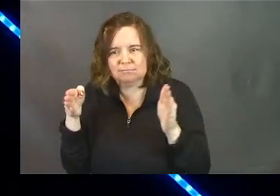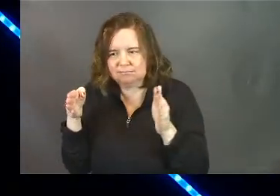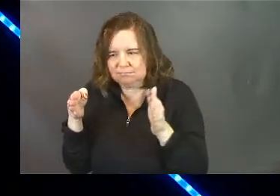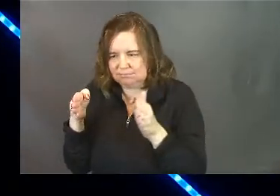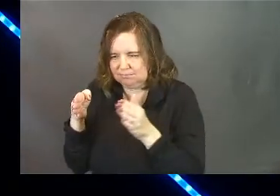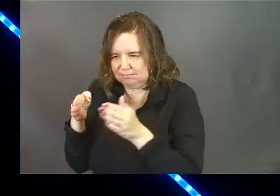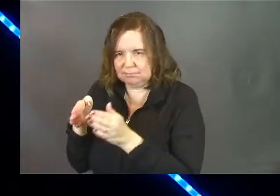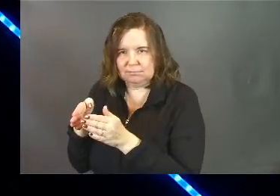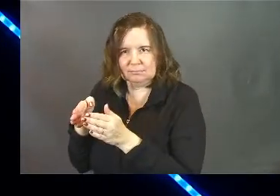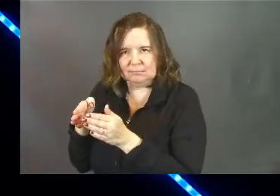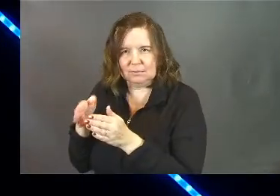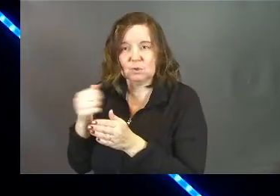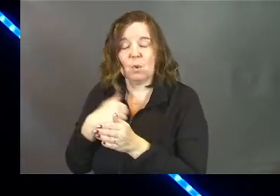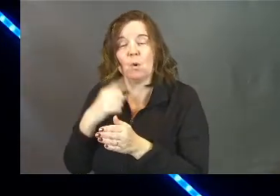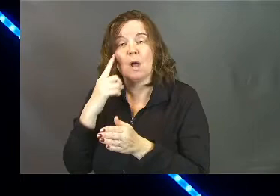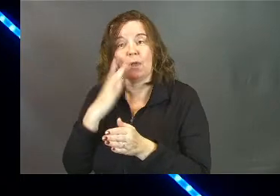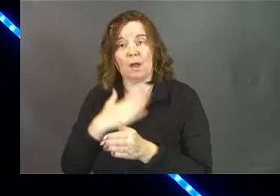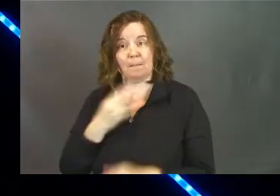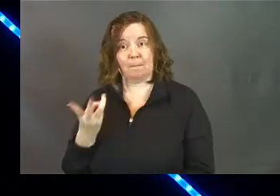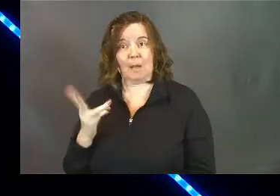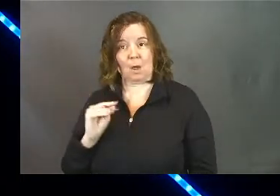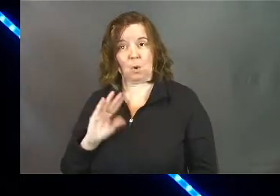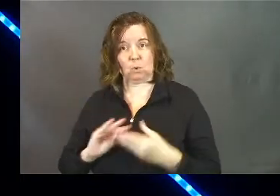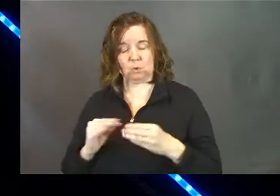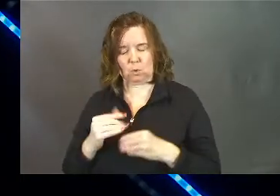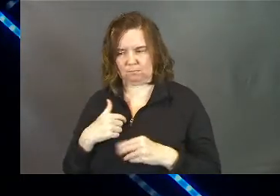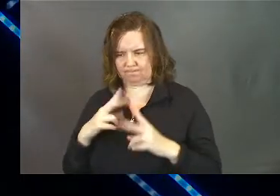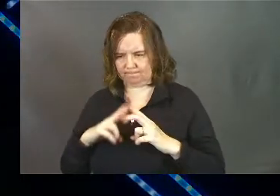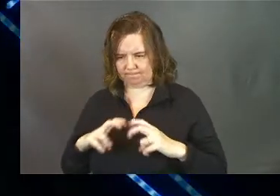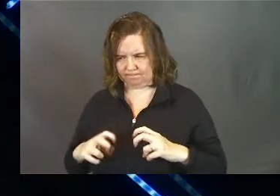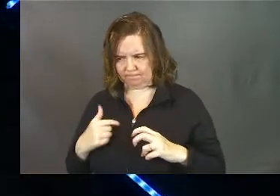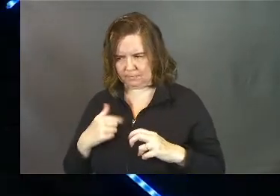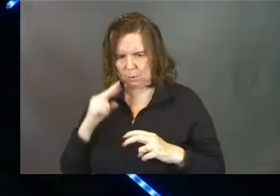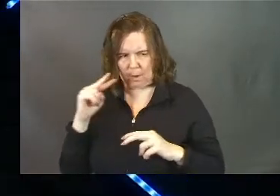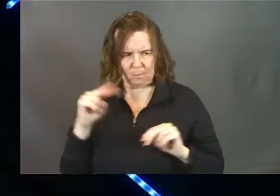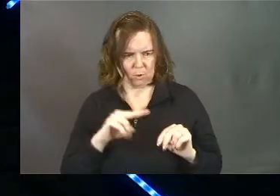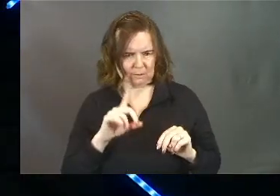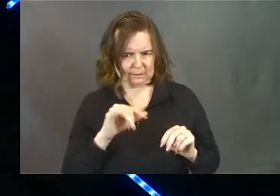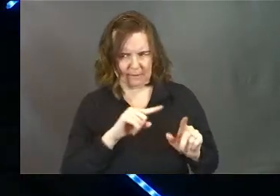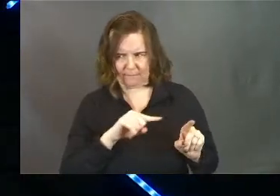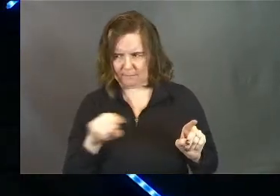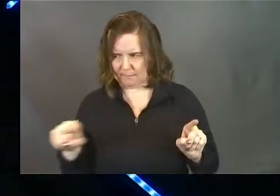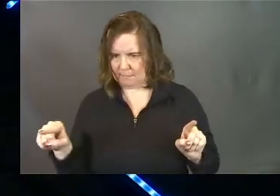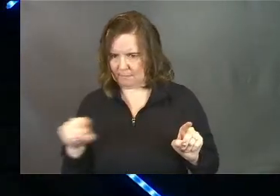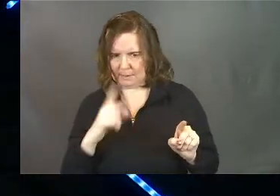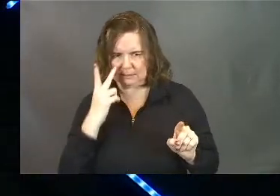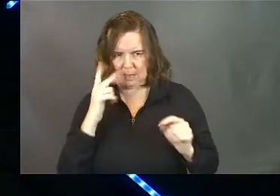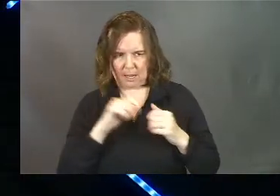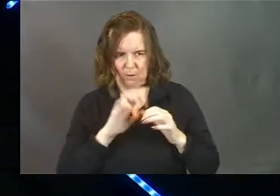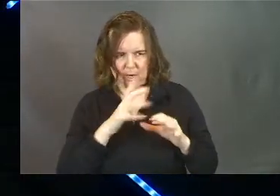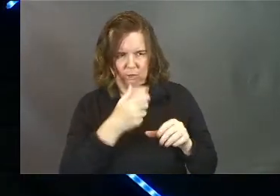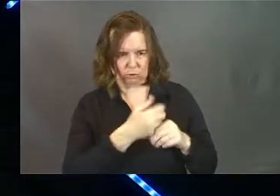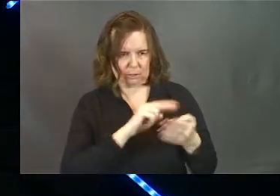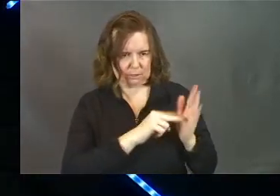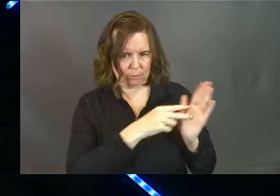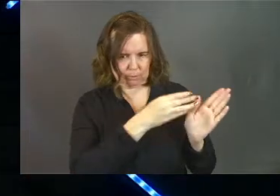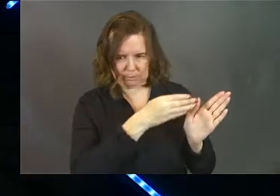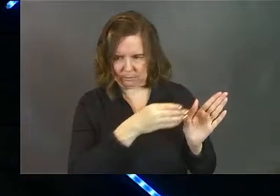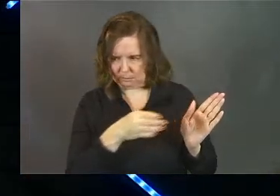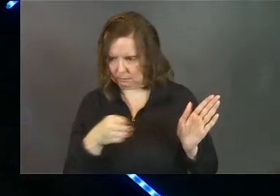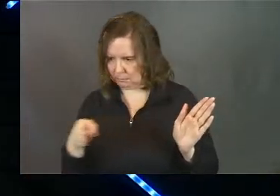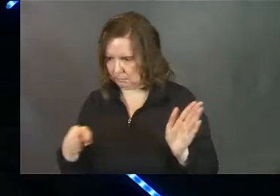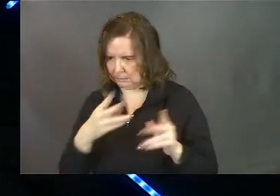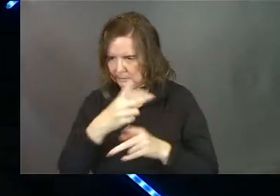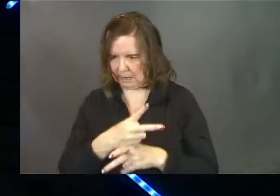life. So I thought about my own story, you know. I'm looking at David and seeing what God did through him and how God took his purpose to this place